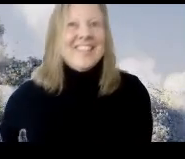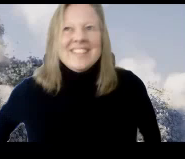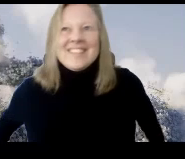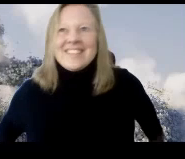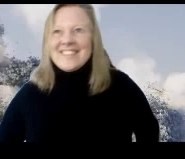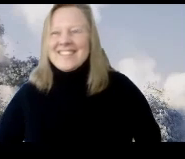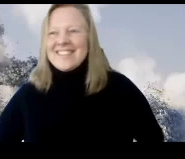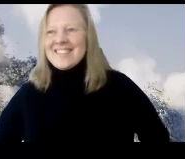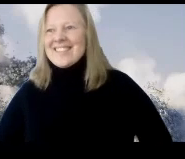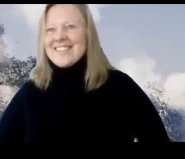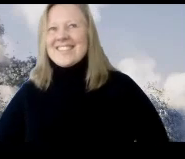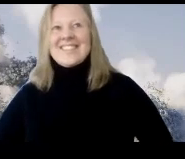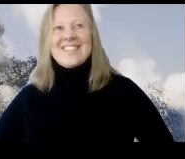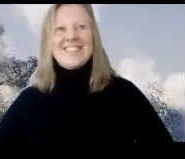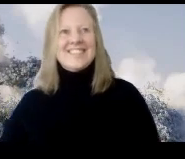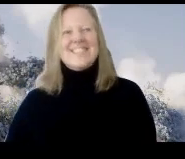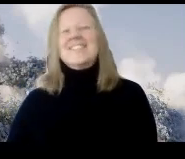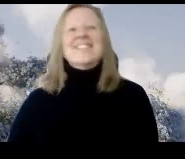easier.